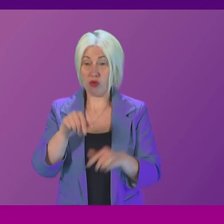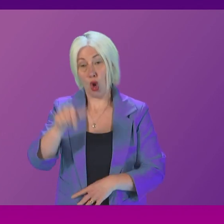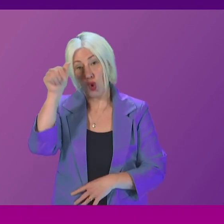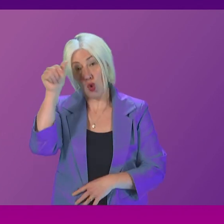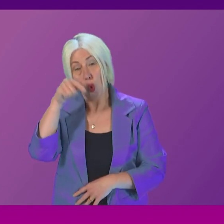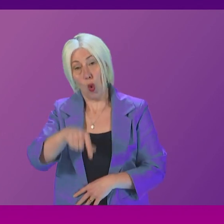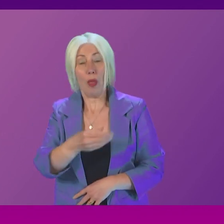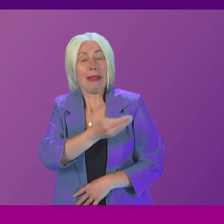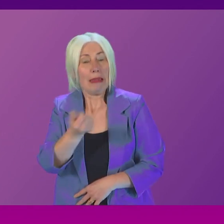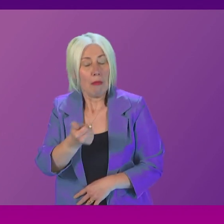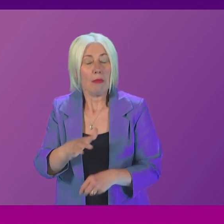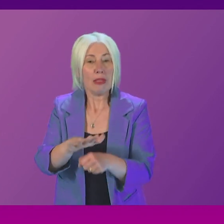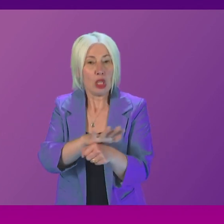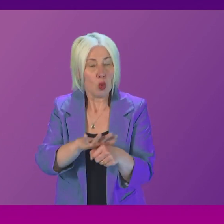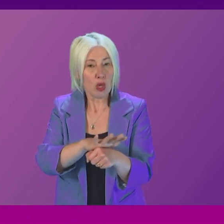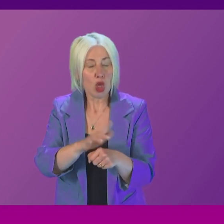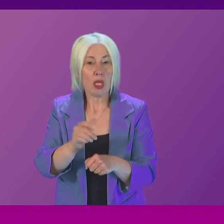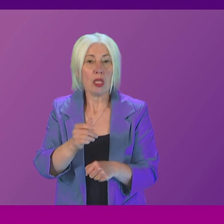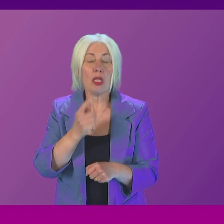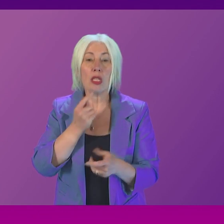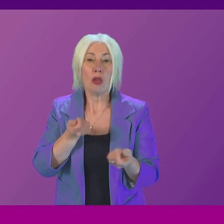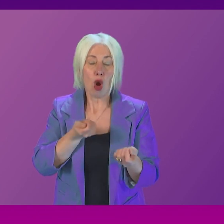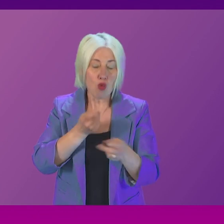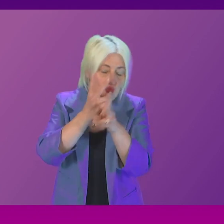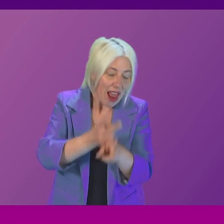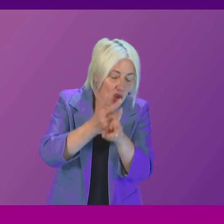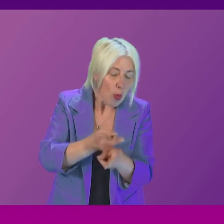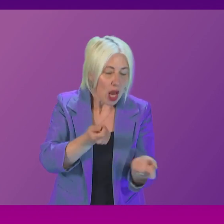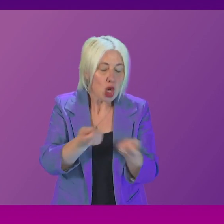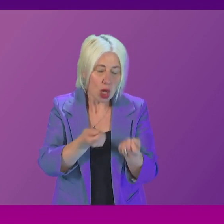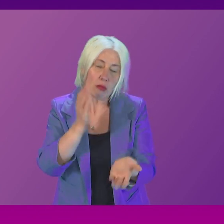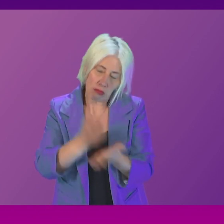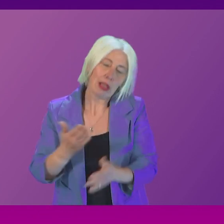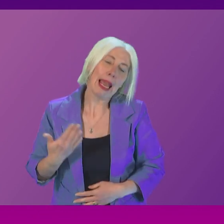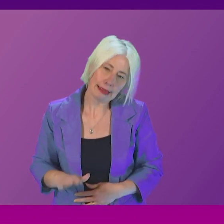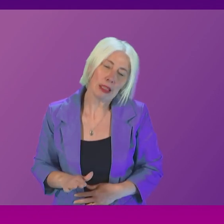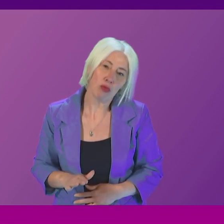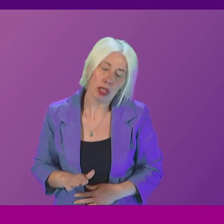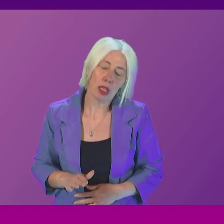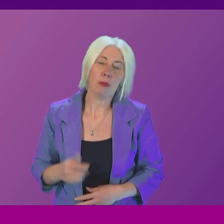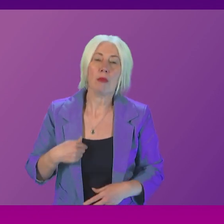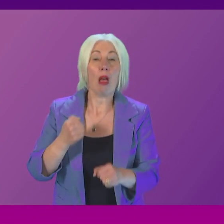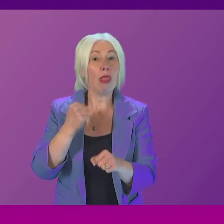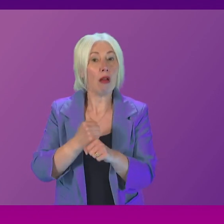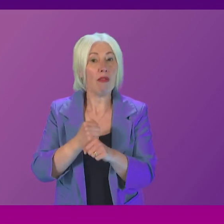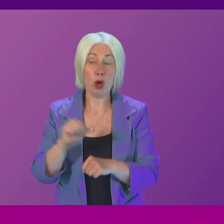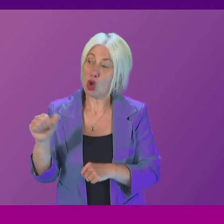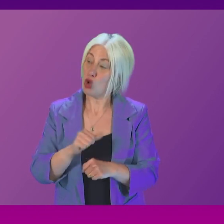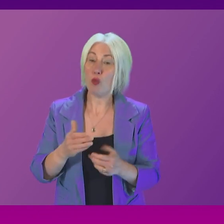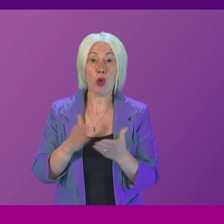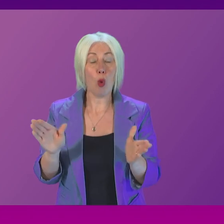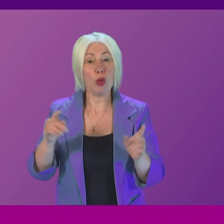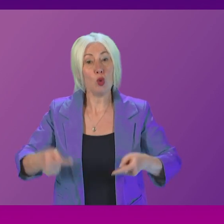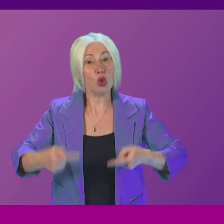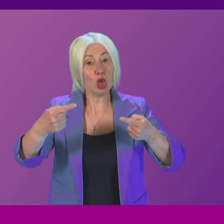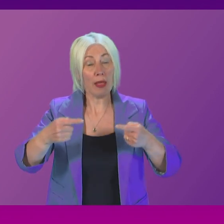there will be some instances where the use of regulation will absolutely be necessary. And we're equally, as a government, we should be open to that challenge